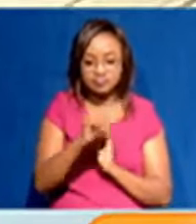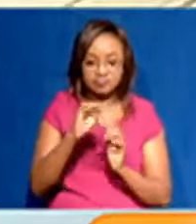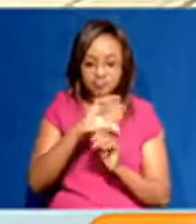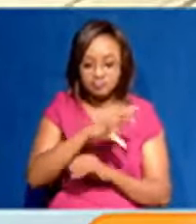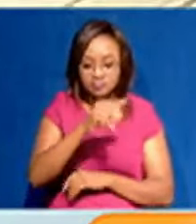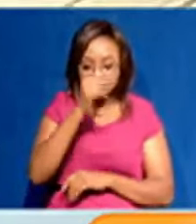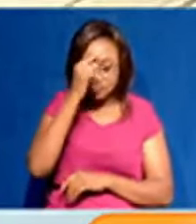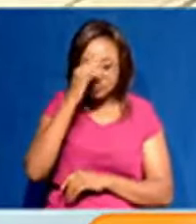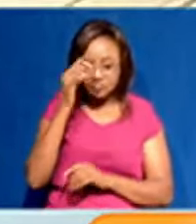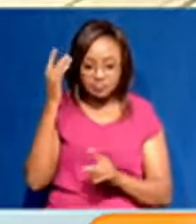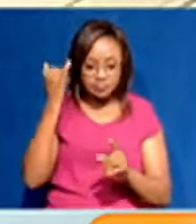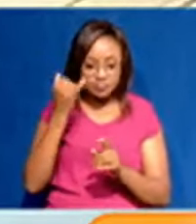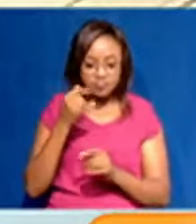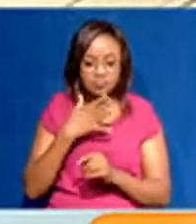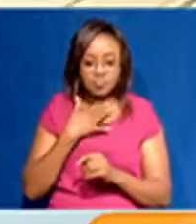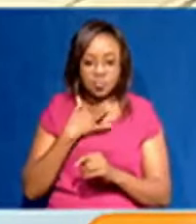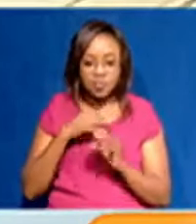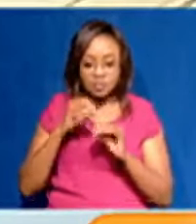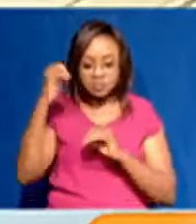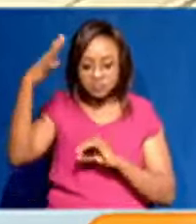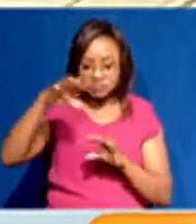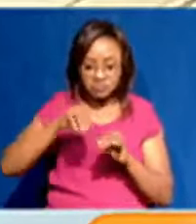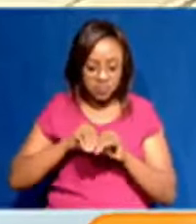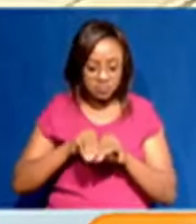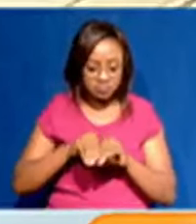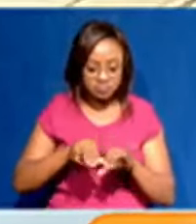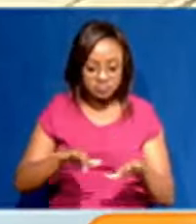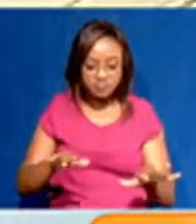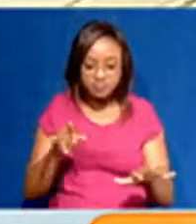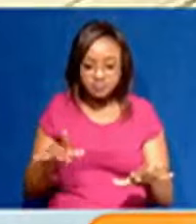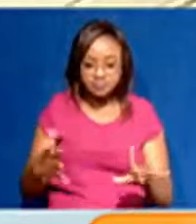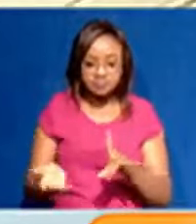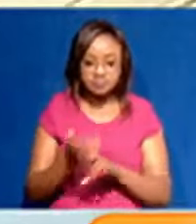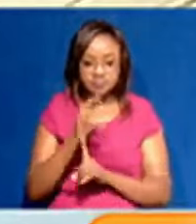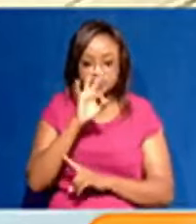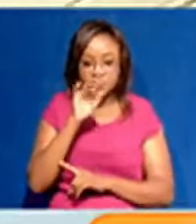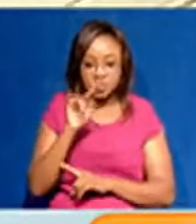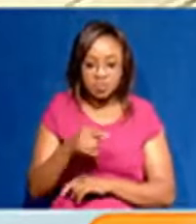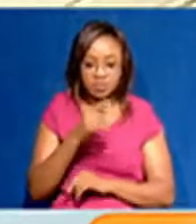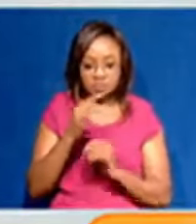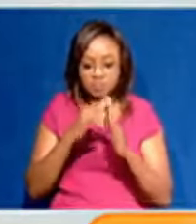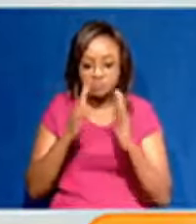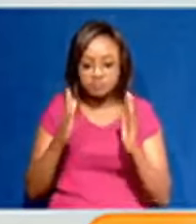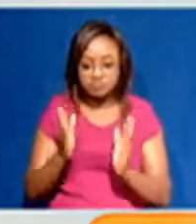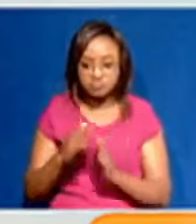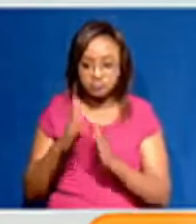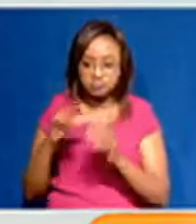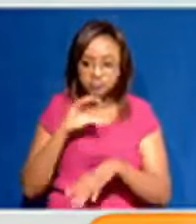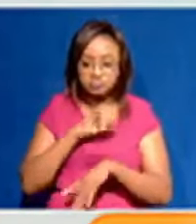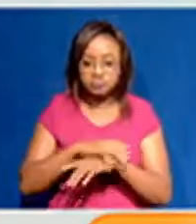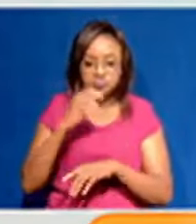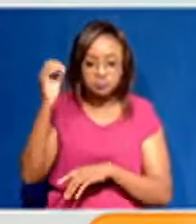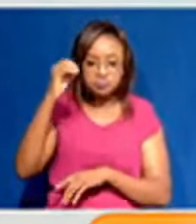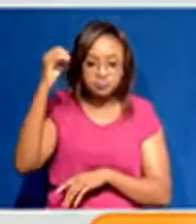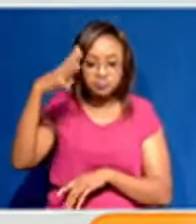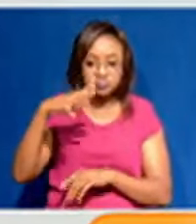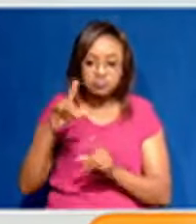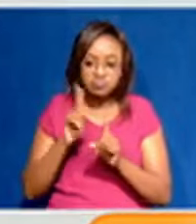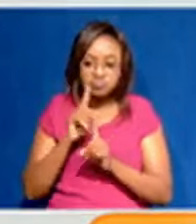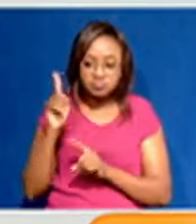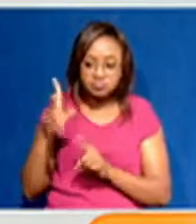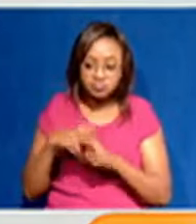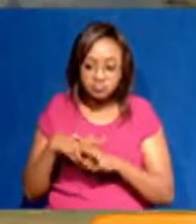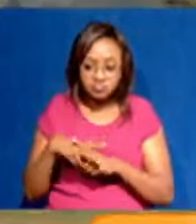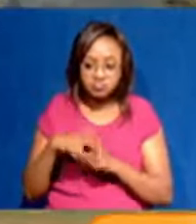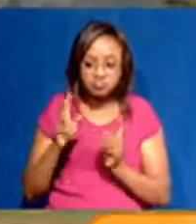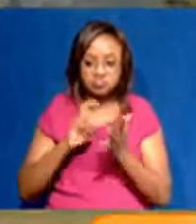electricity up to the grassroots level. The plan will see over 3,000 households connected to electricity. Speaking during the commissioning of the